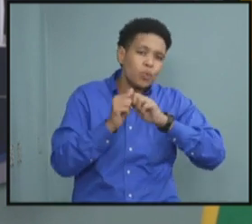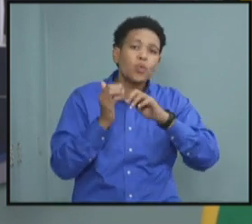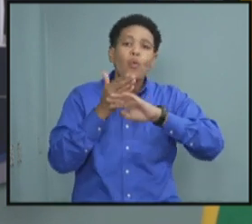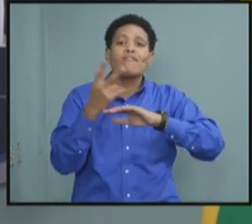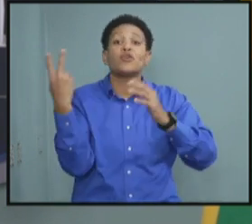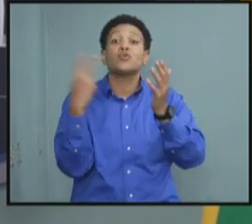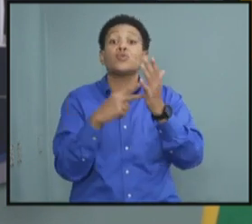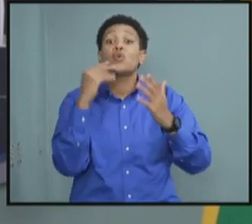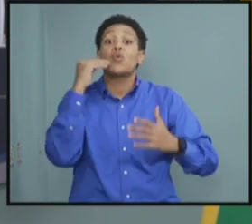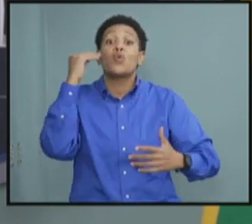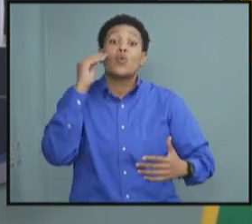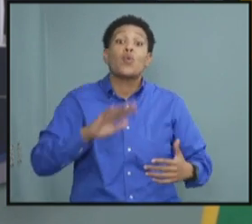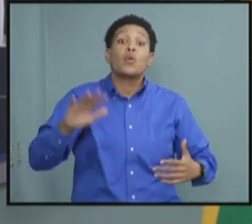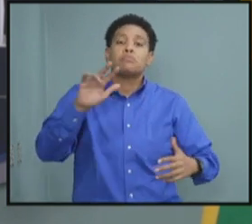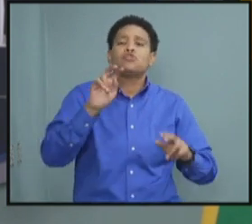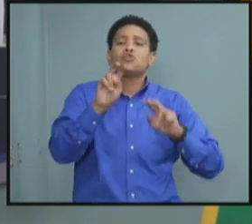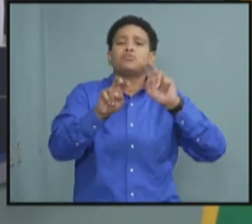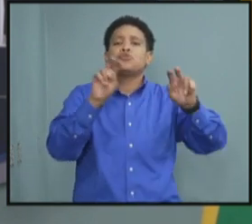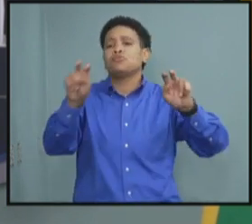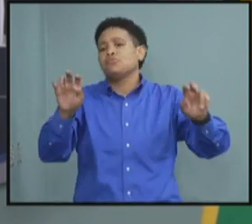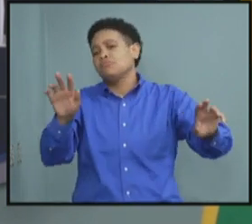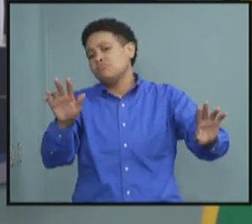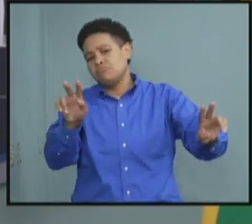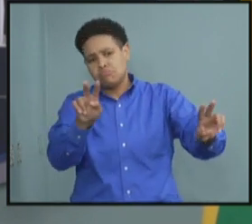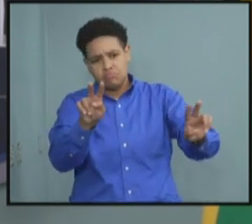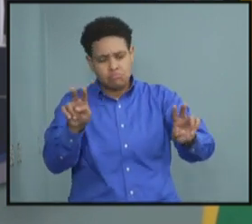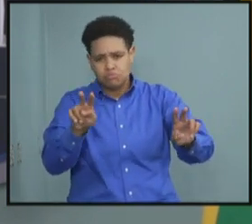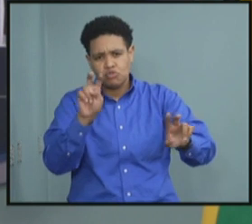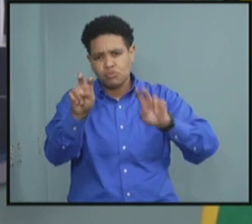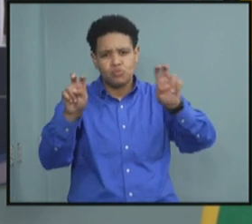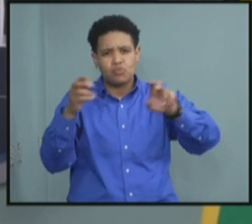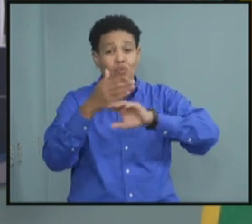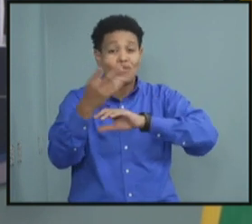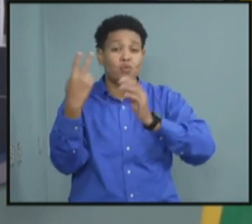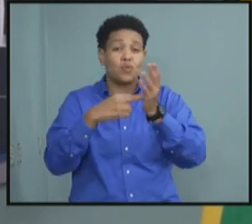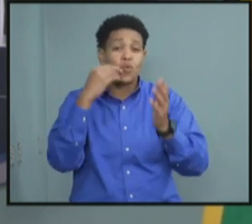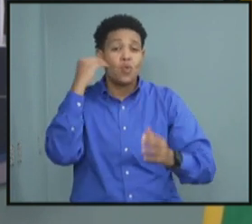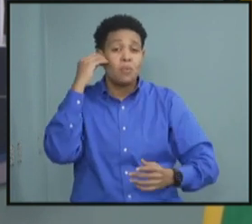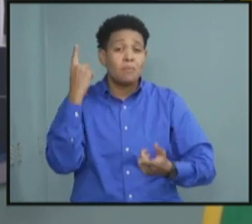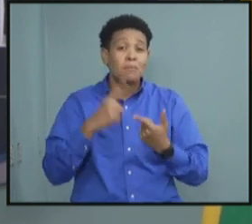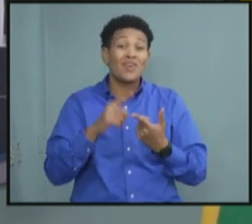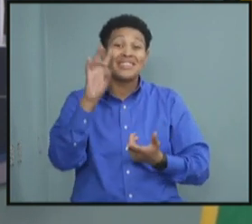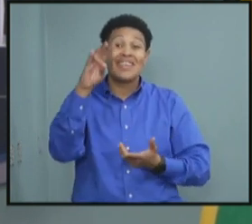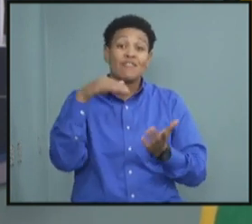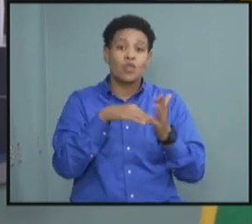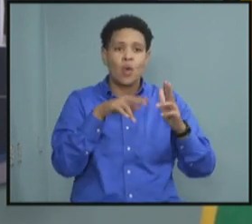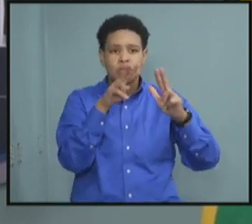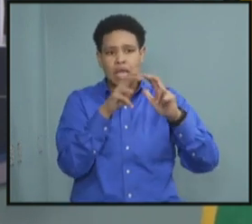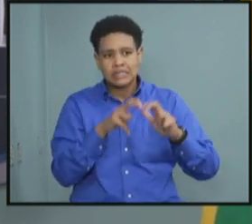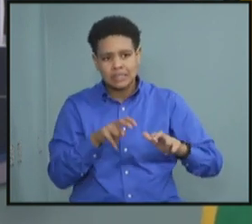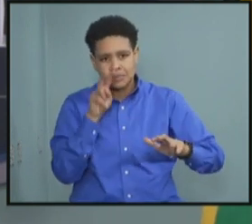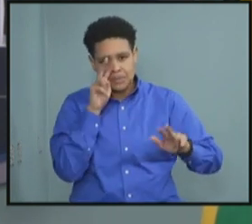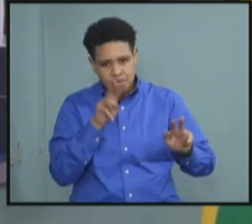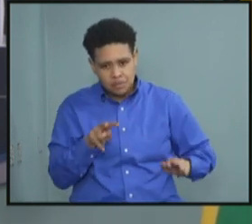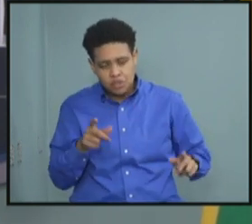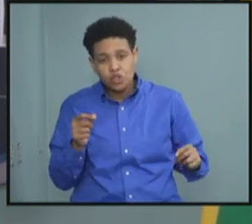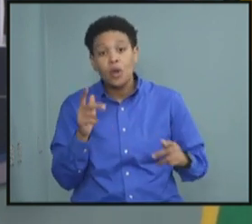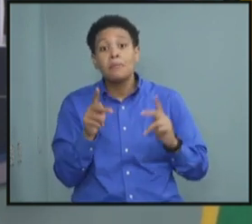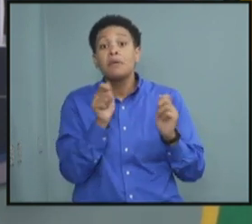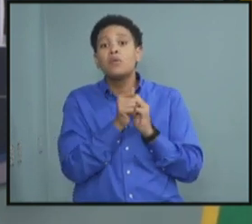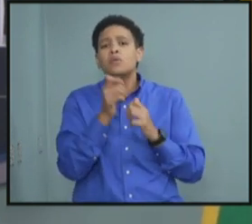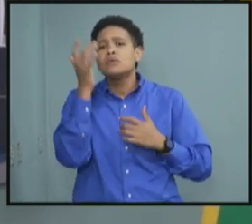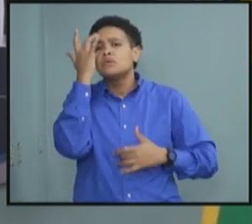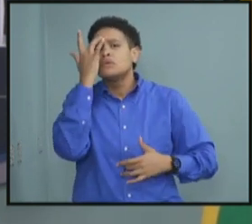2,000 households visits and over 7,000 assessments done. Persons with symptoms